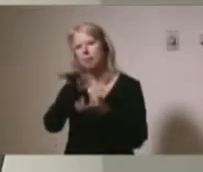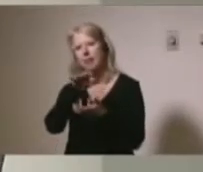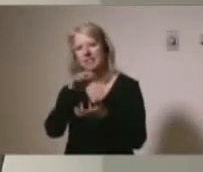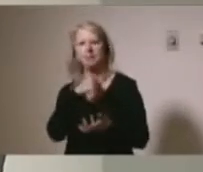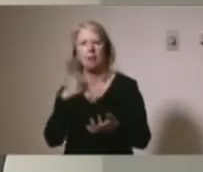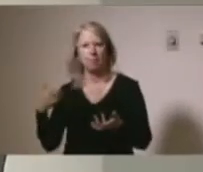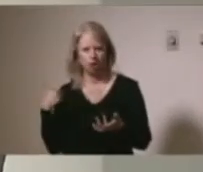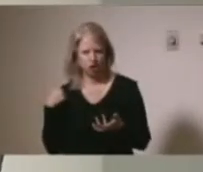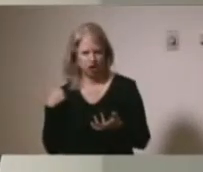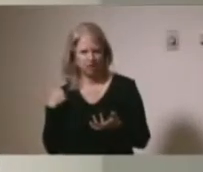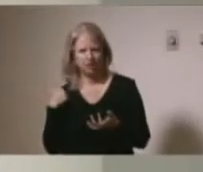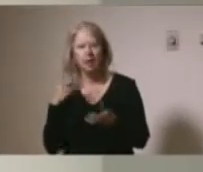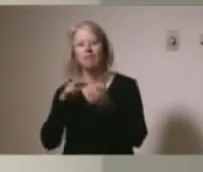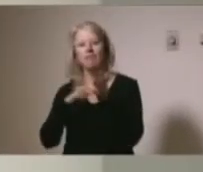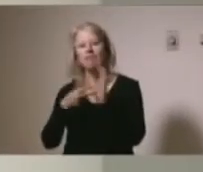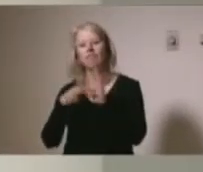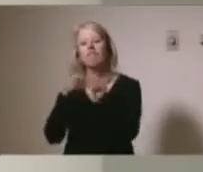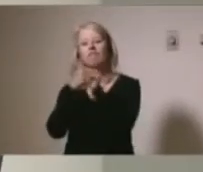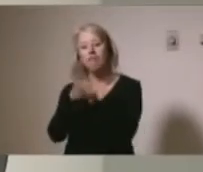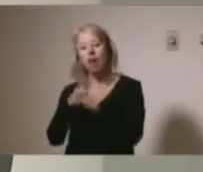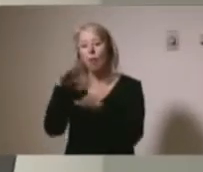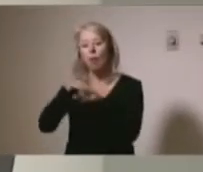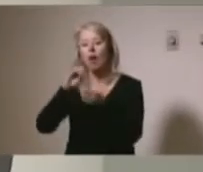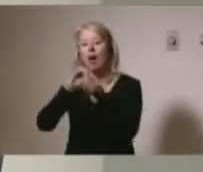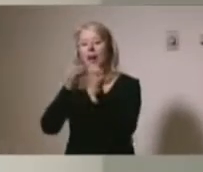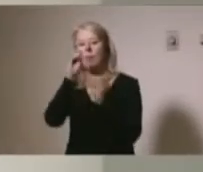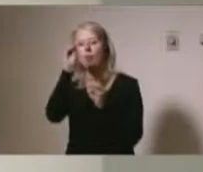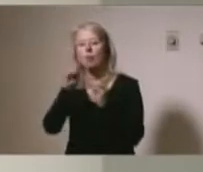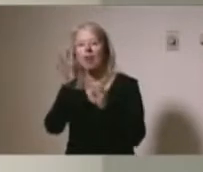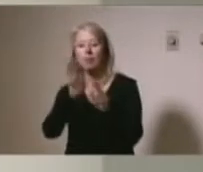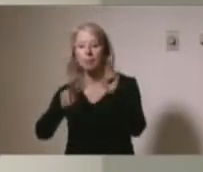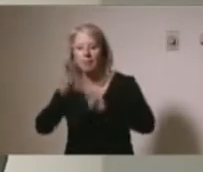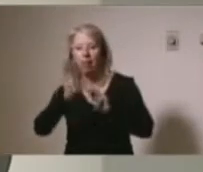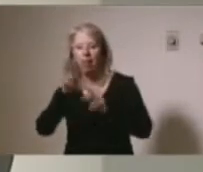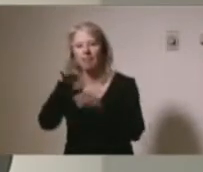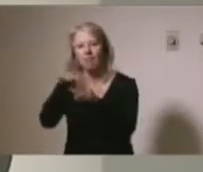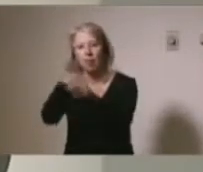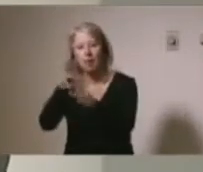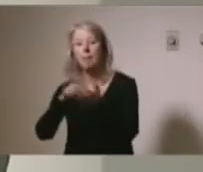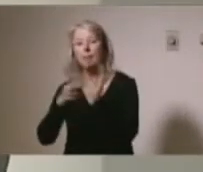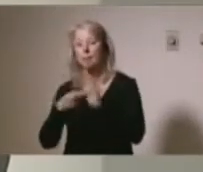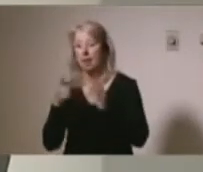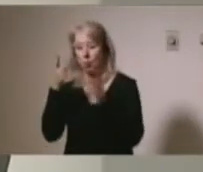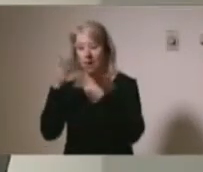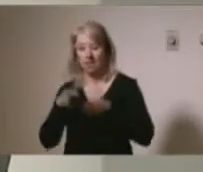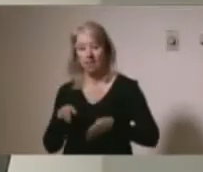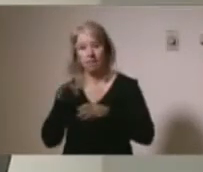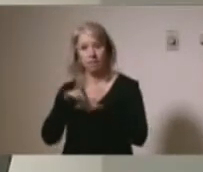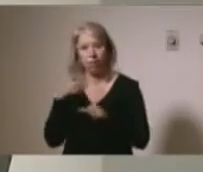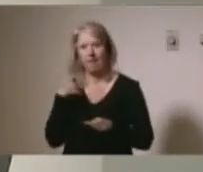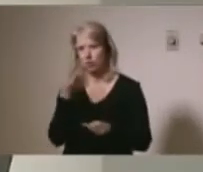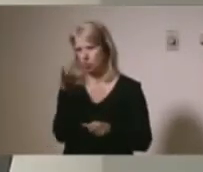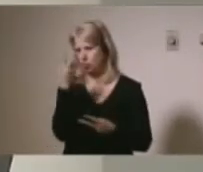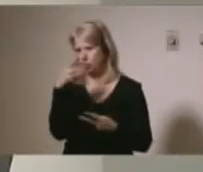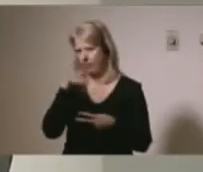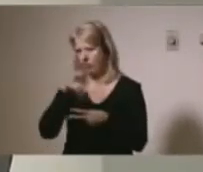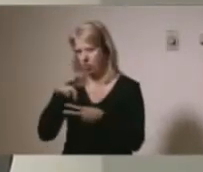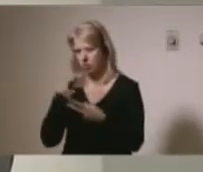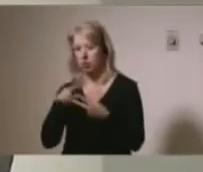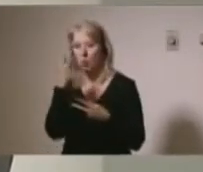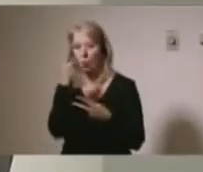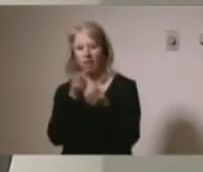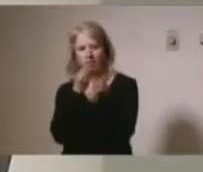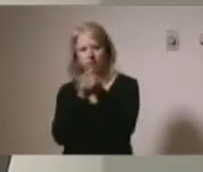proportional representation. This means a voter has two votes, one for the